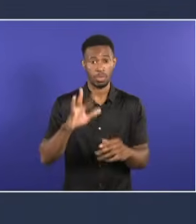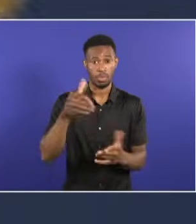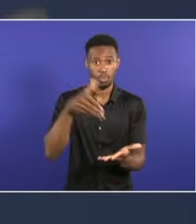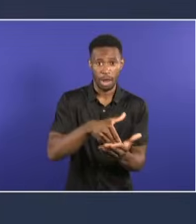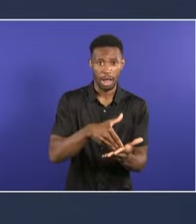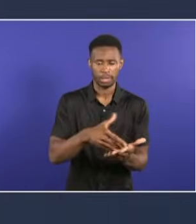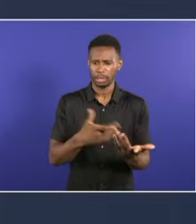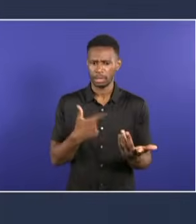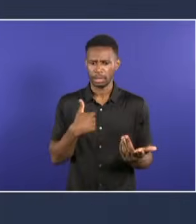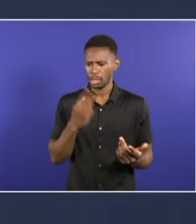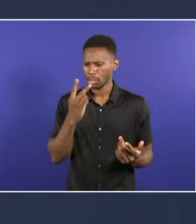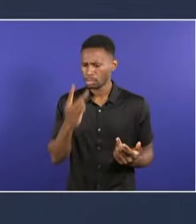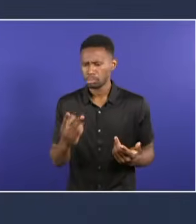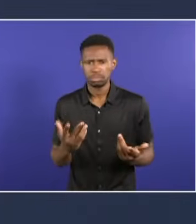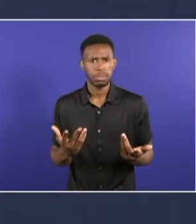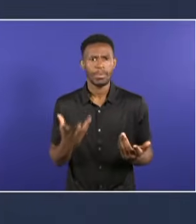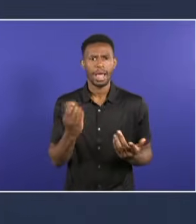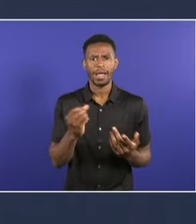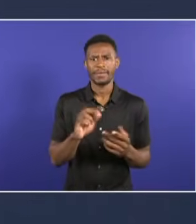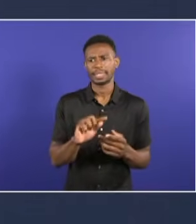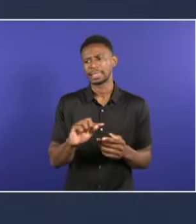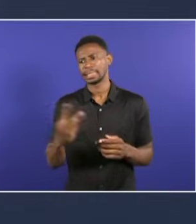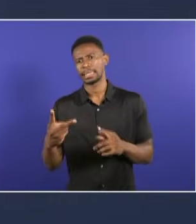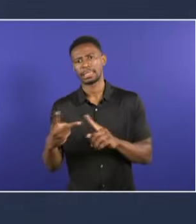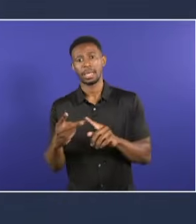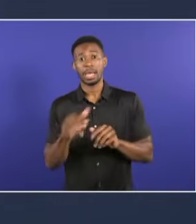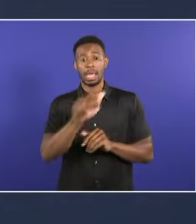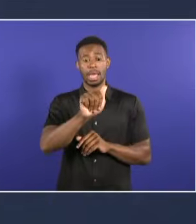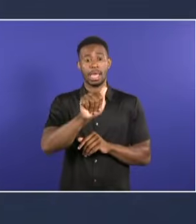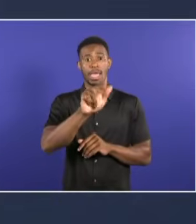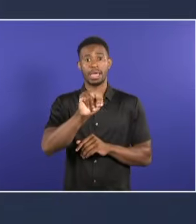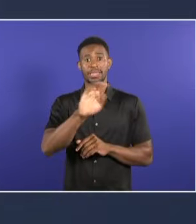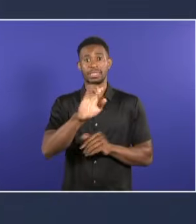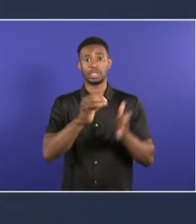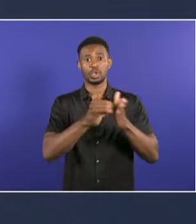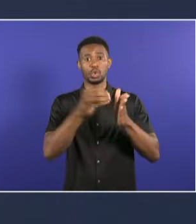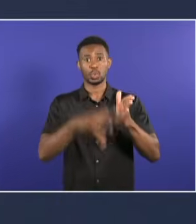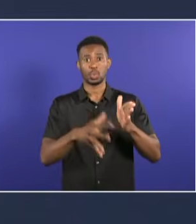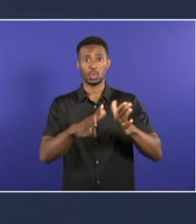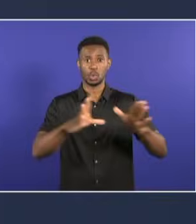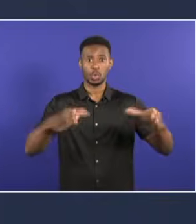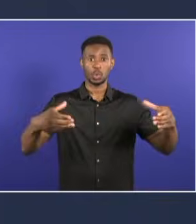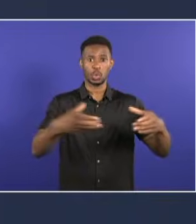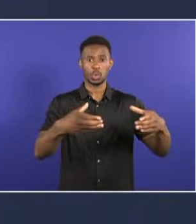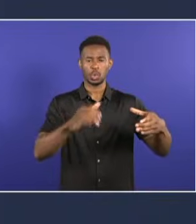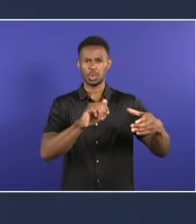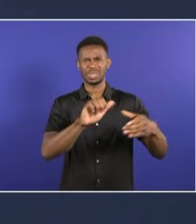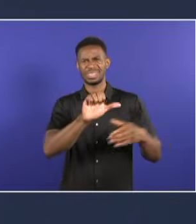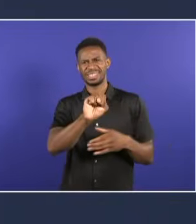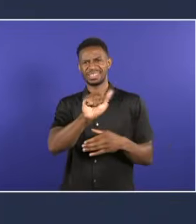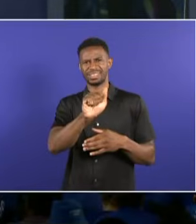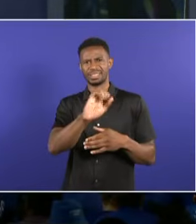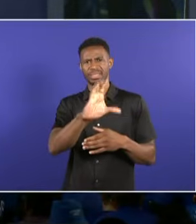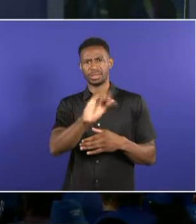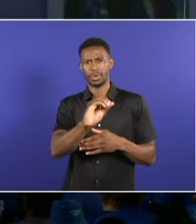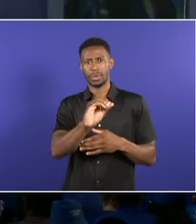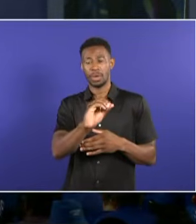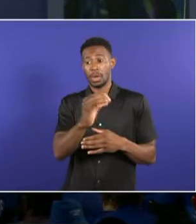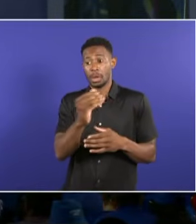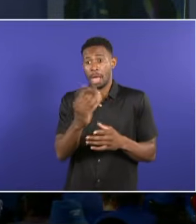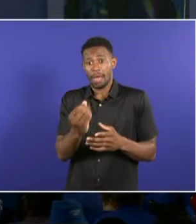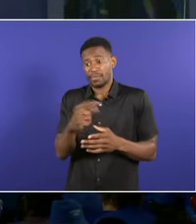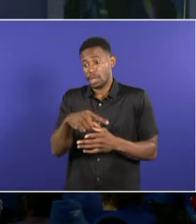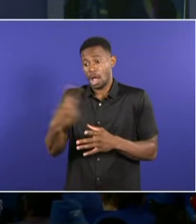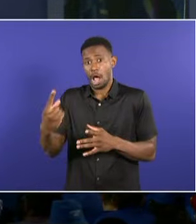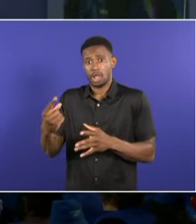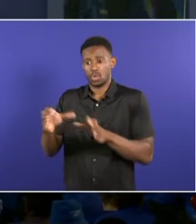absolutely no alternative at all to the ANC-aligned student wing called SASCO. No